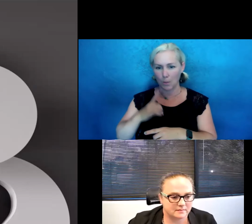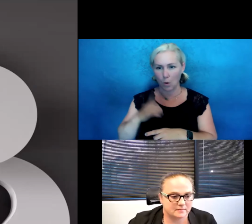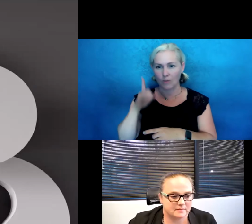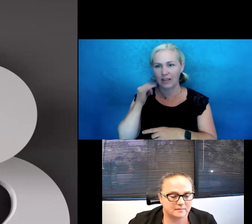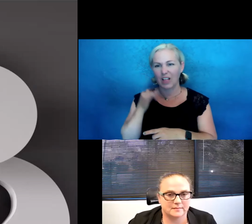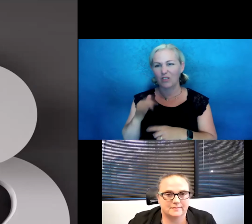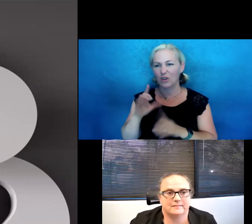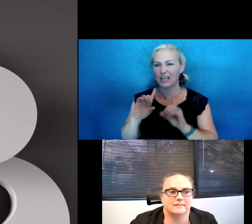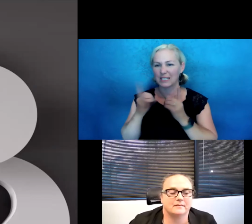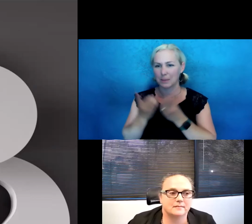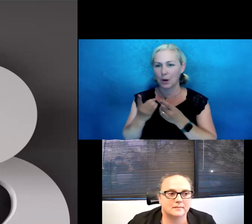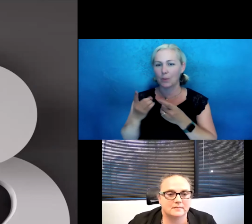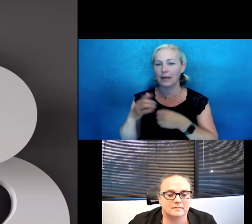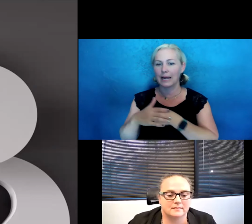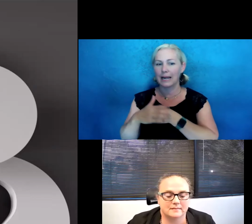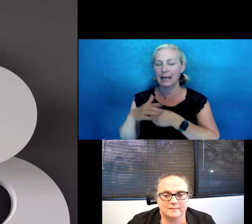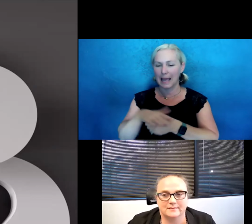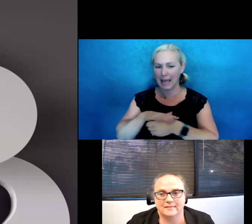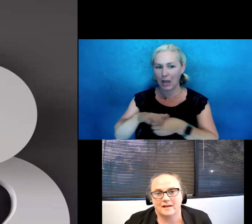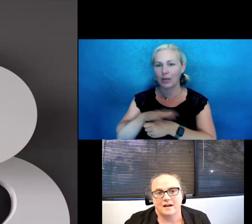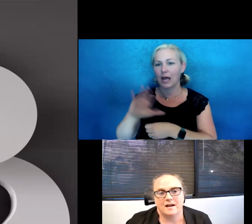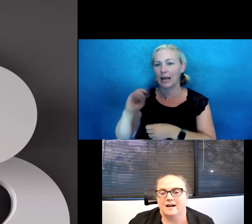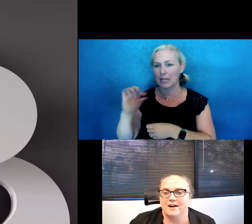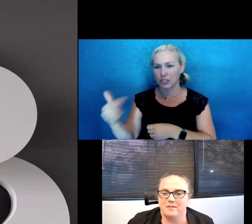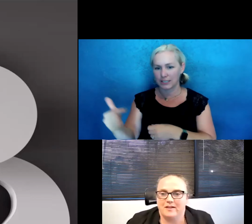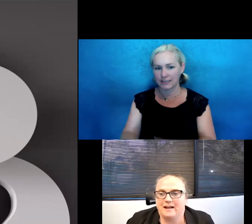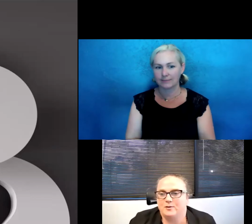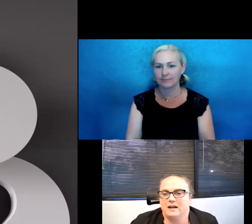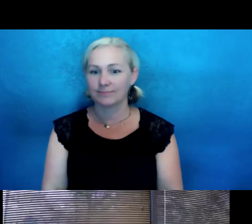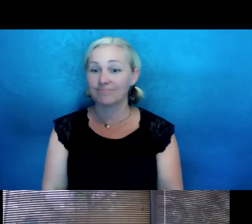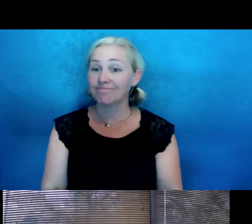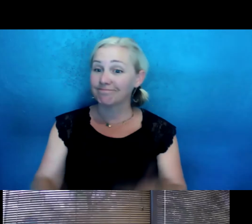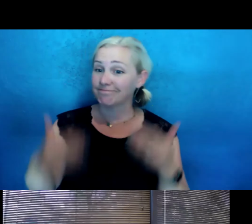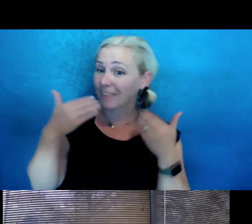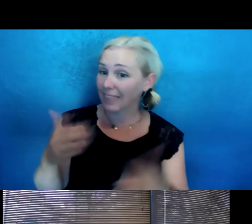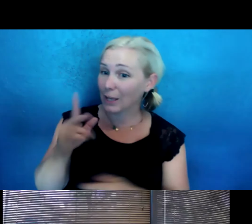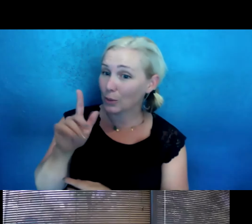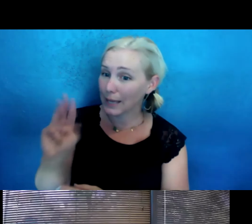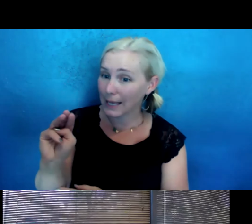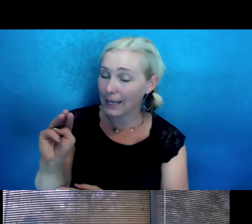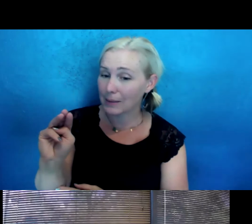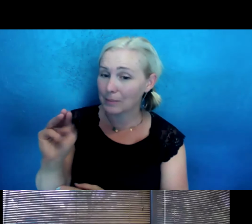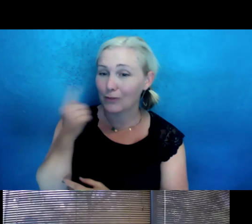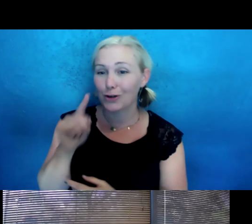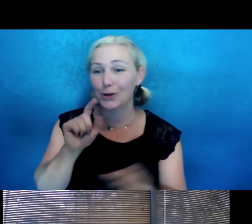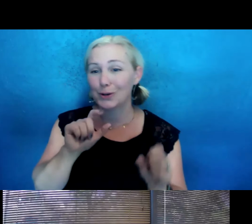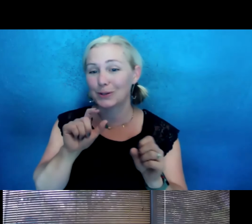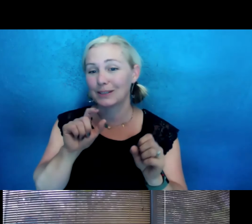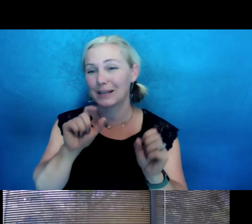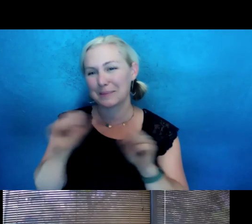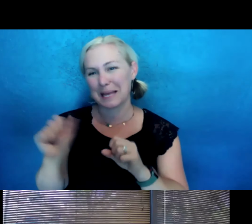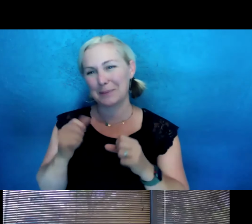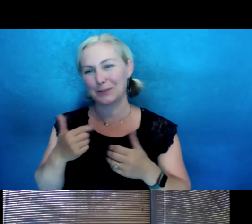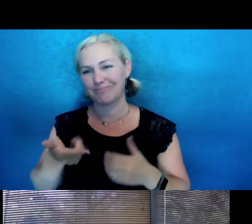Area Agencies on Aging. So Victoria, the floor is yours. Thank you, Kim, for being able to make a few